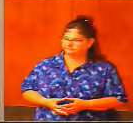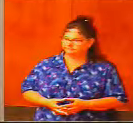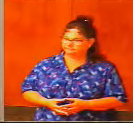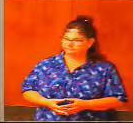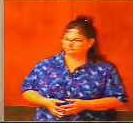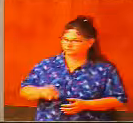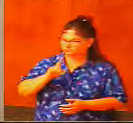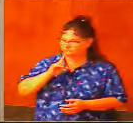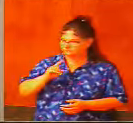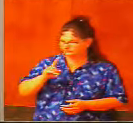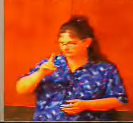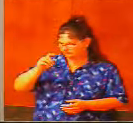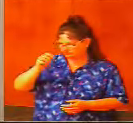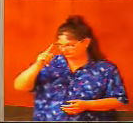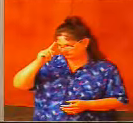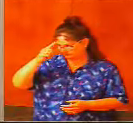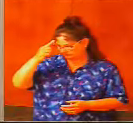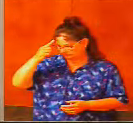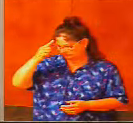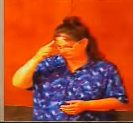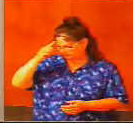Really, it's up to you.